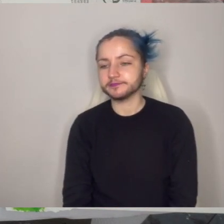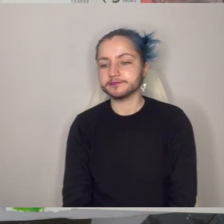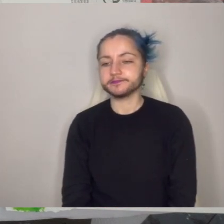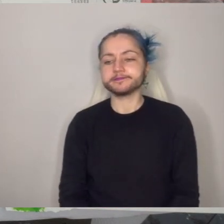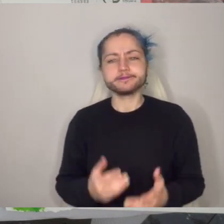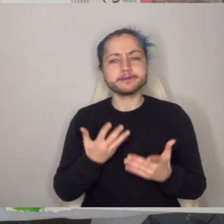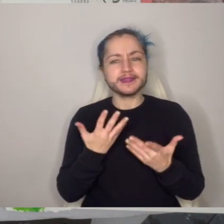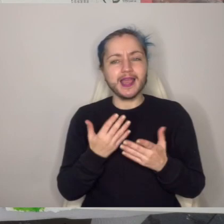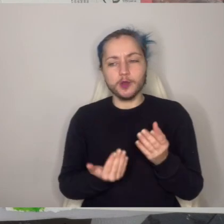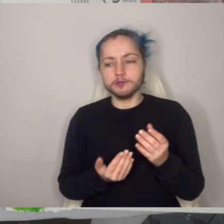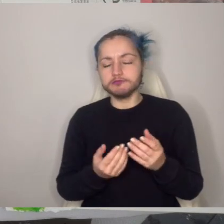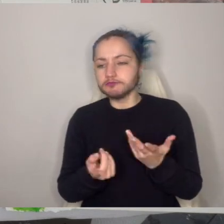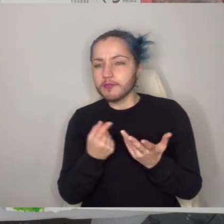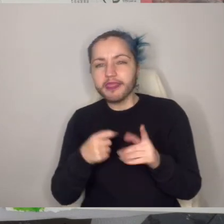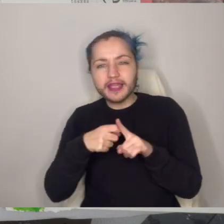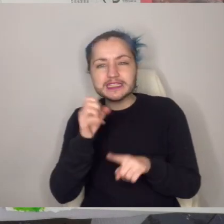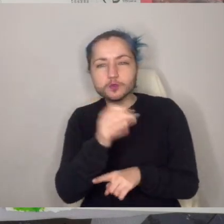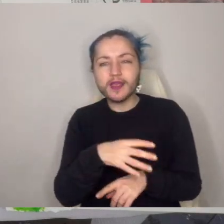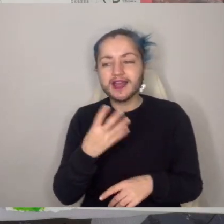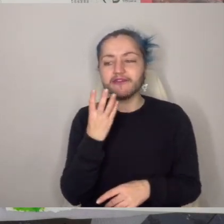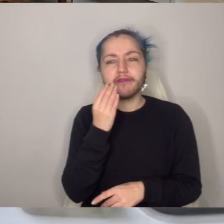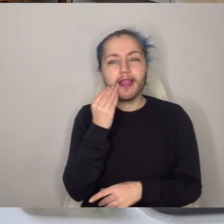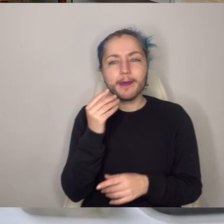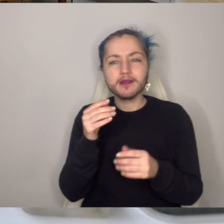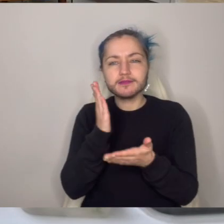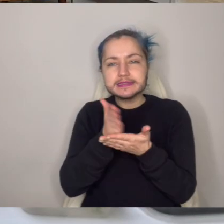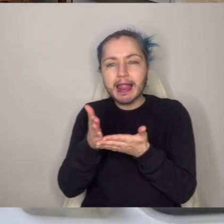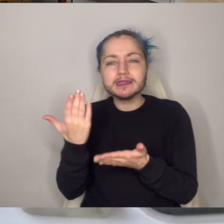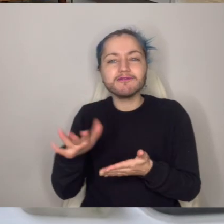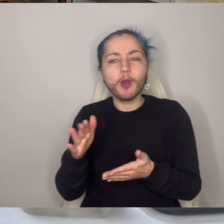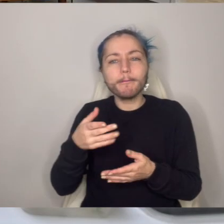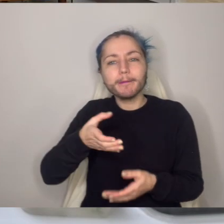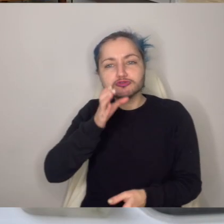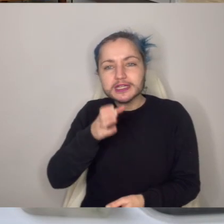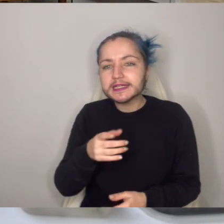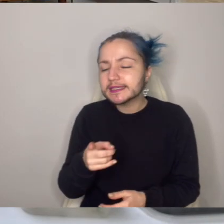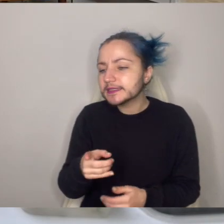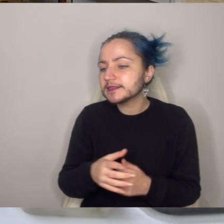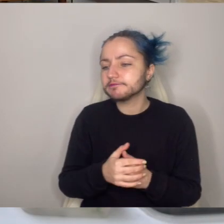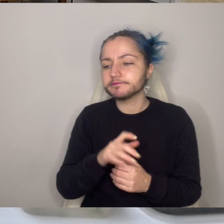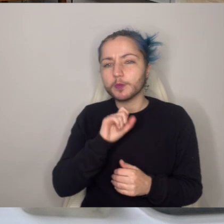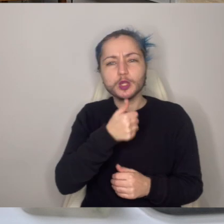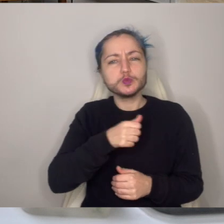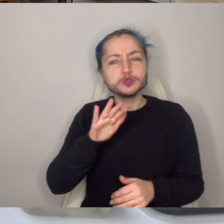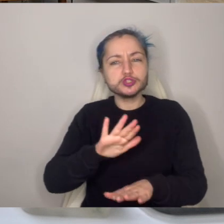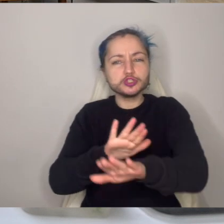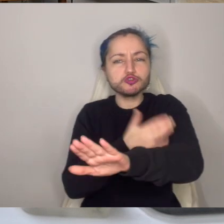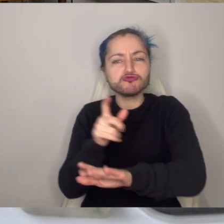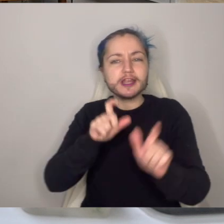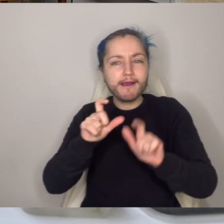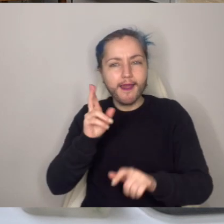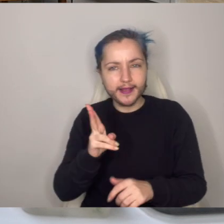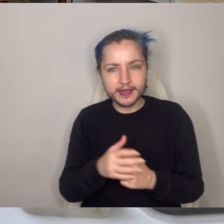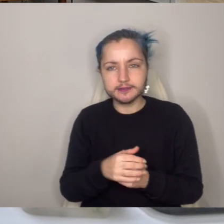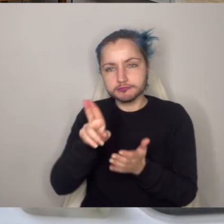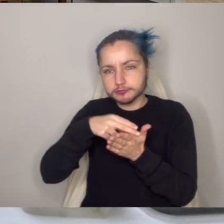I want to take another piece of waste. I've got these lemon slices out of some drinks. I think I might use the green again. Just pop